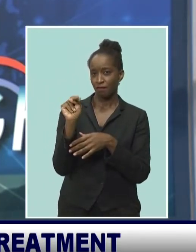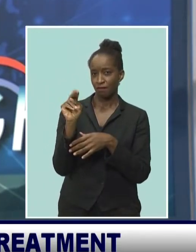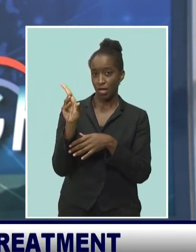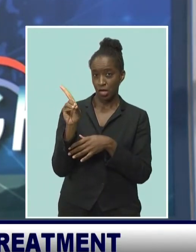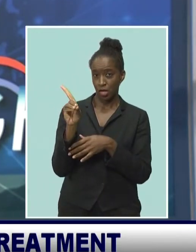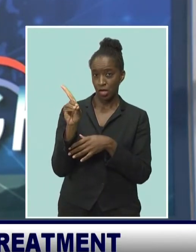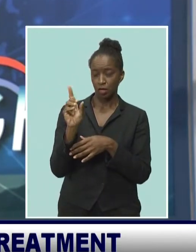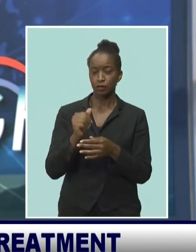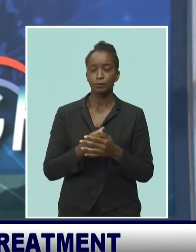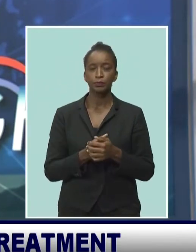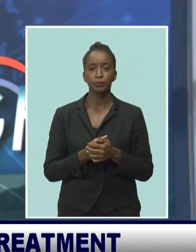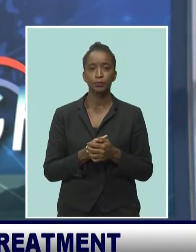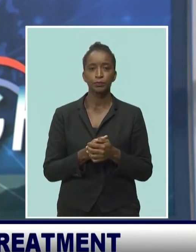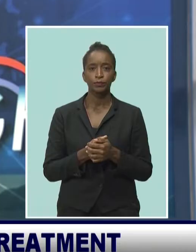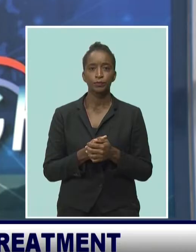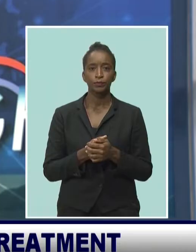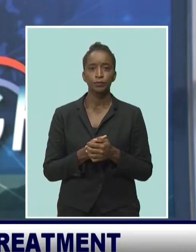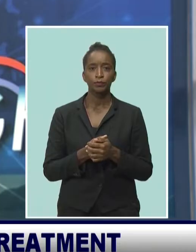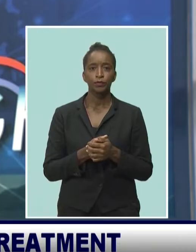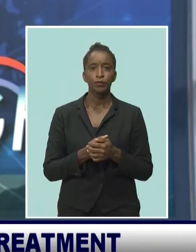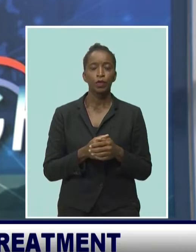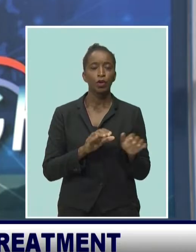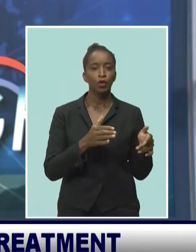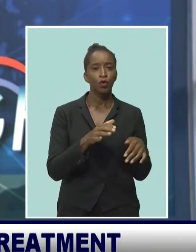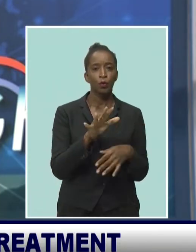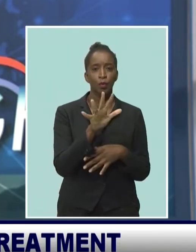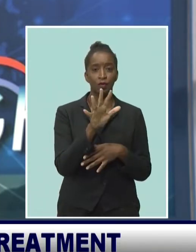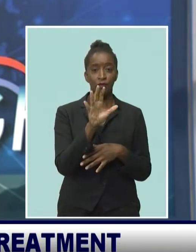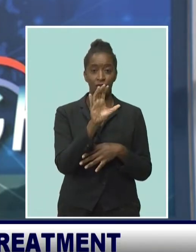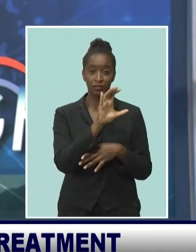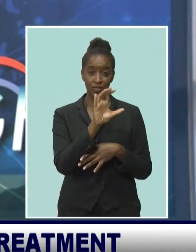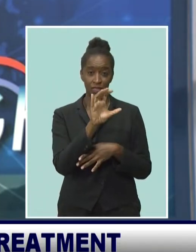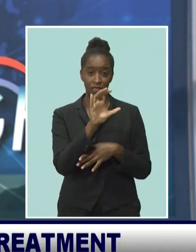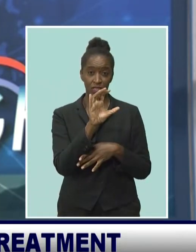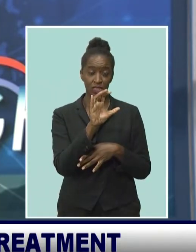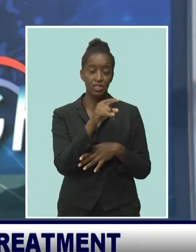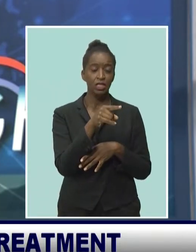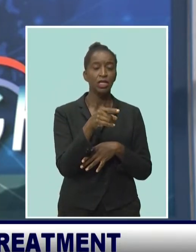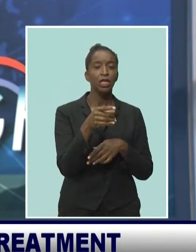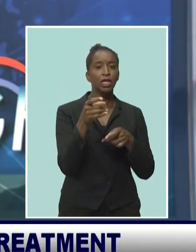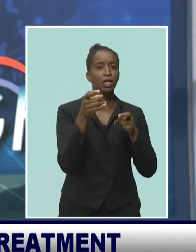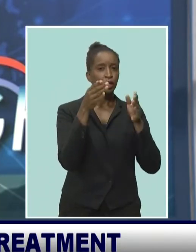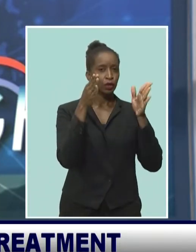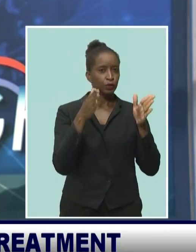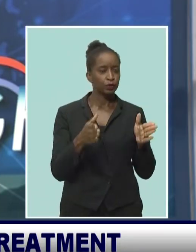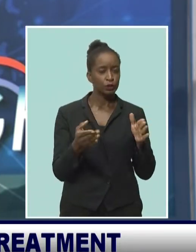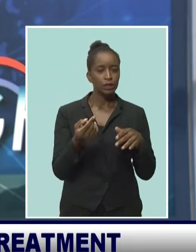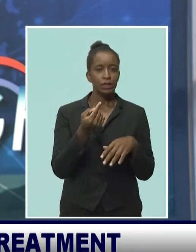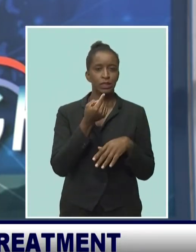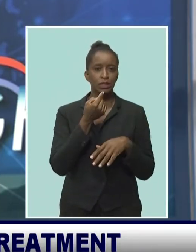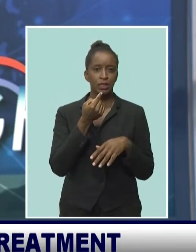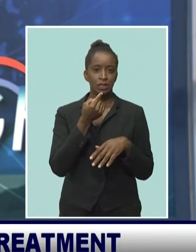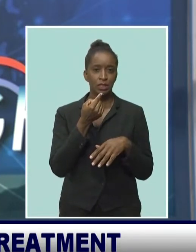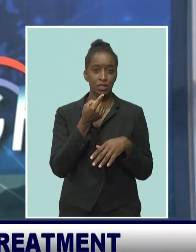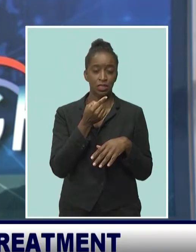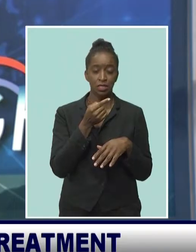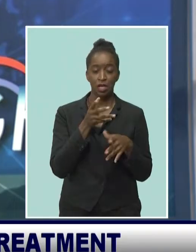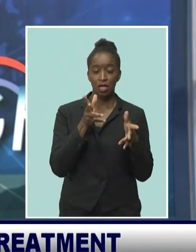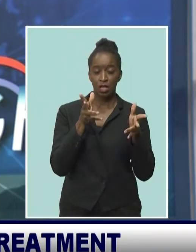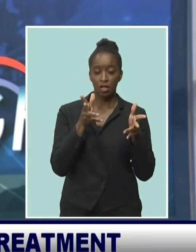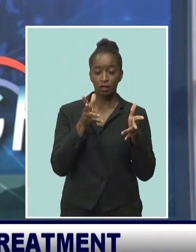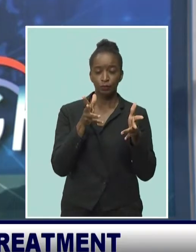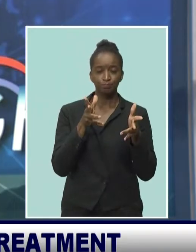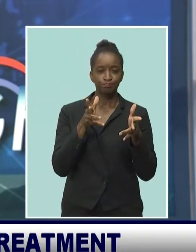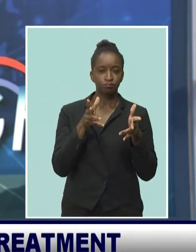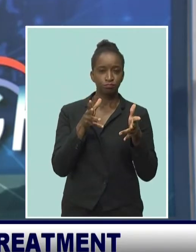The Executive Director of 5Cs, the Caribbean Community Climate Change Center, Dr. Colin Young, says some of the $50 million in